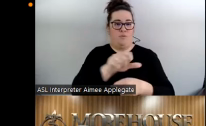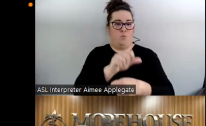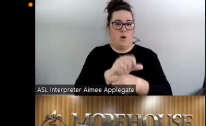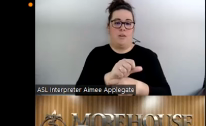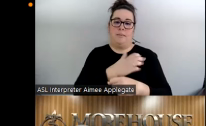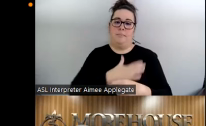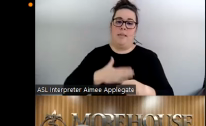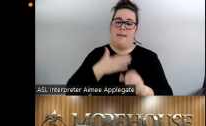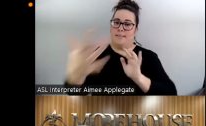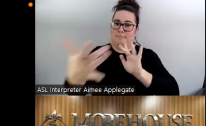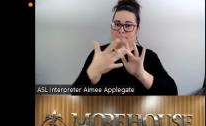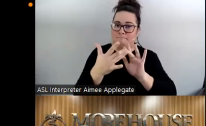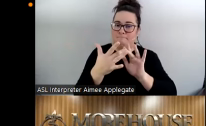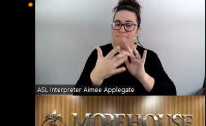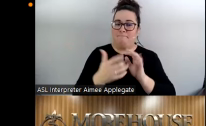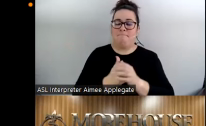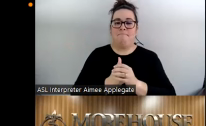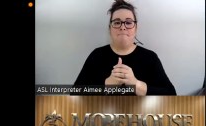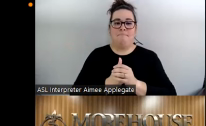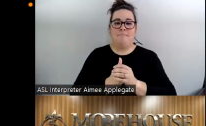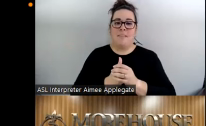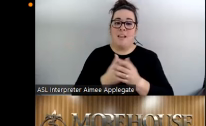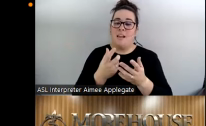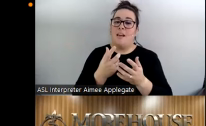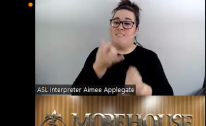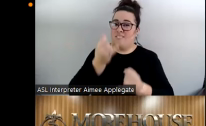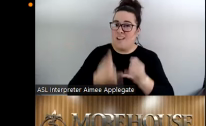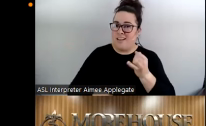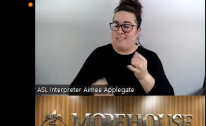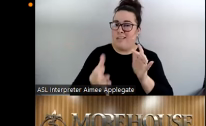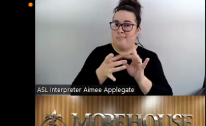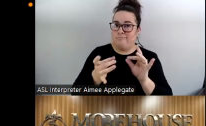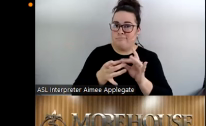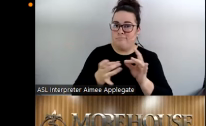then finally, at my core, I always tell people I am,